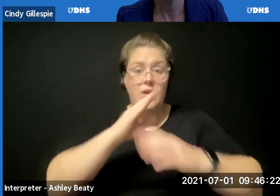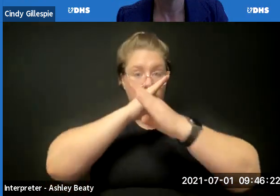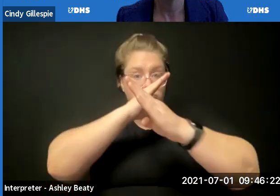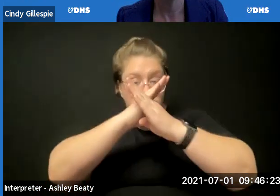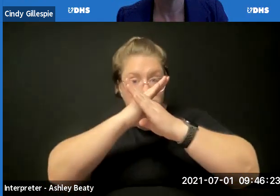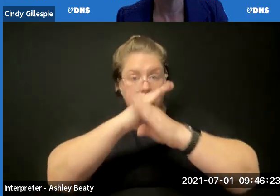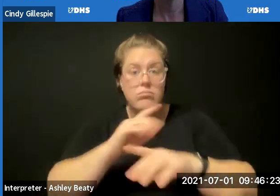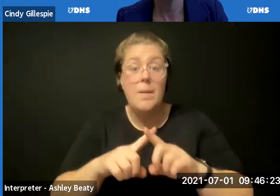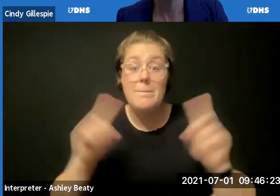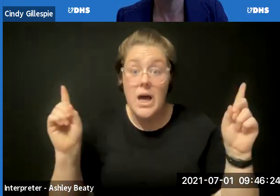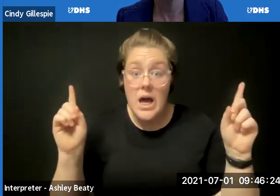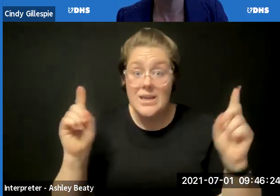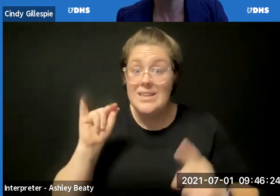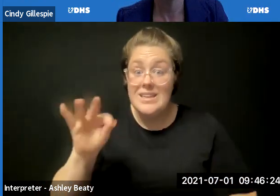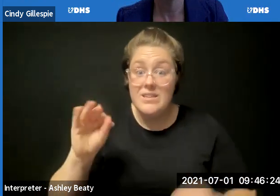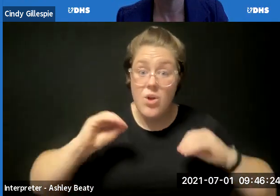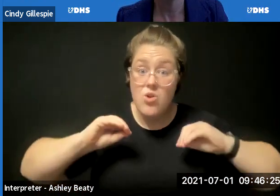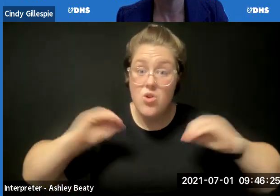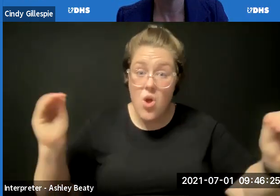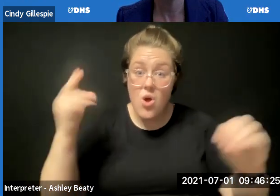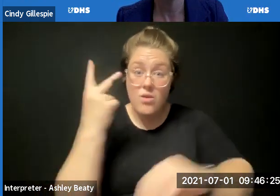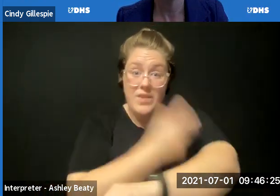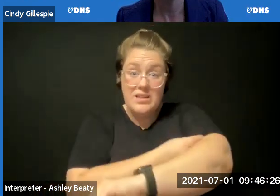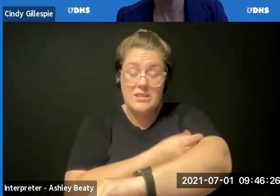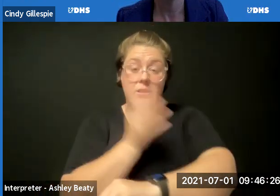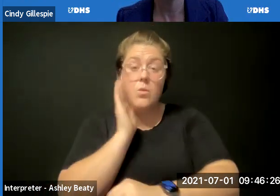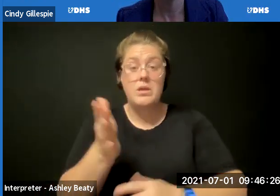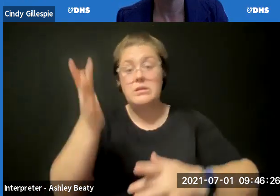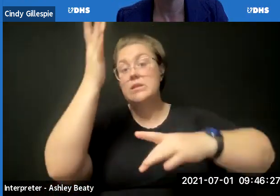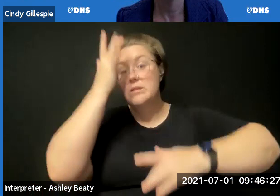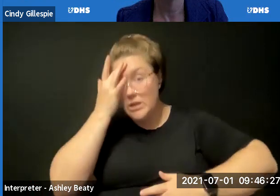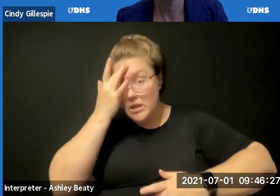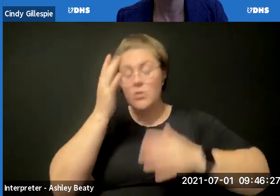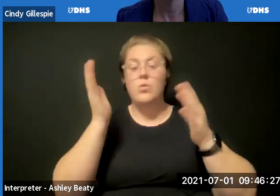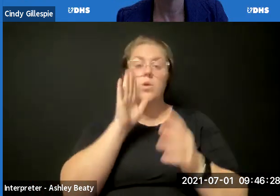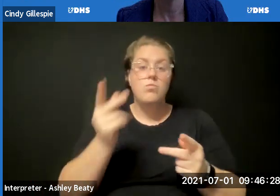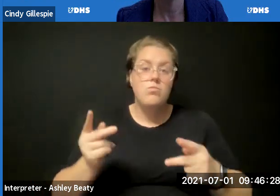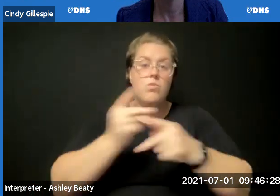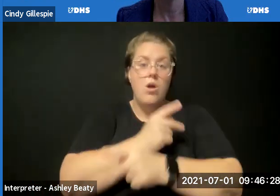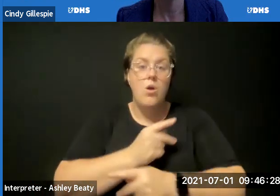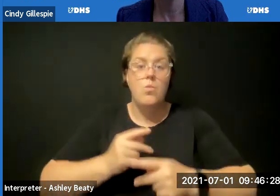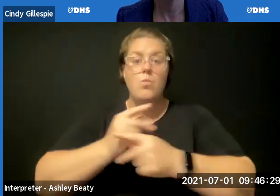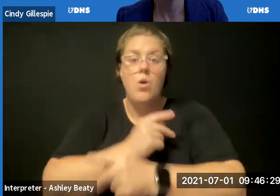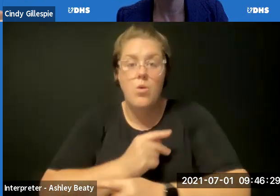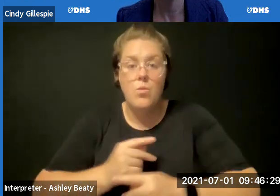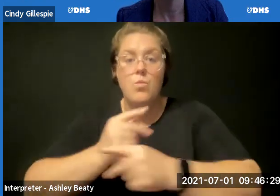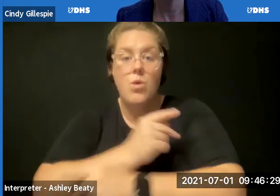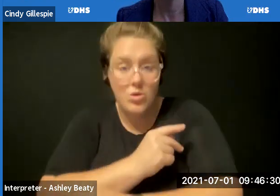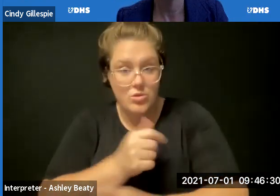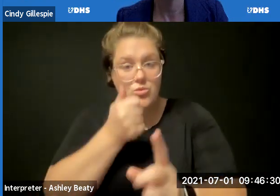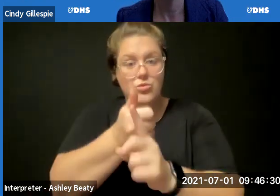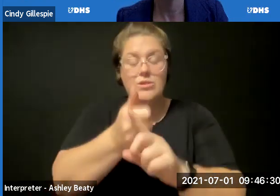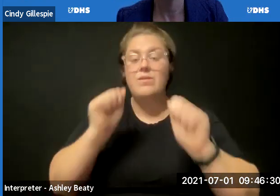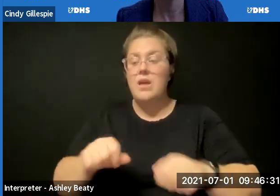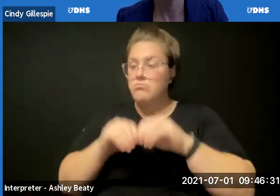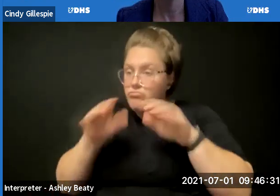course, it's going to build up in your system, and as it builds up in your system, you're going to be able to transmit it more readily,